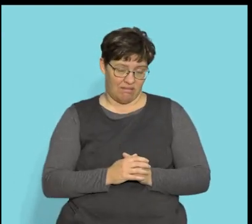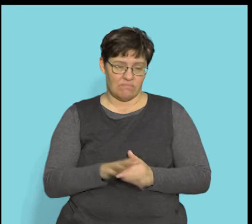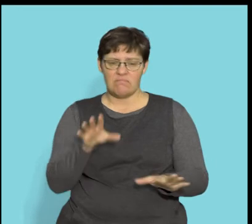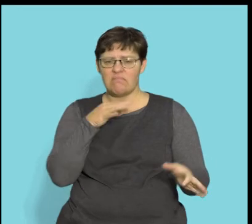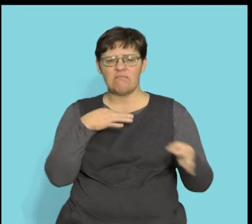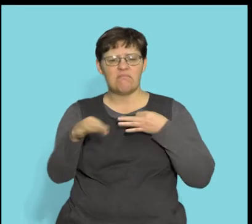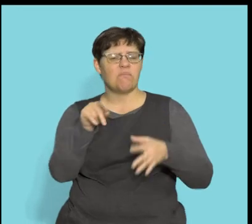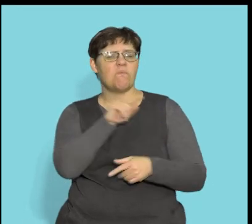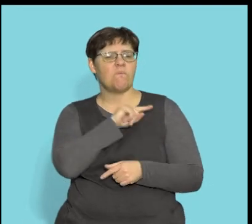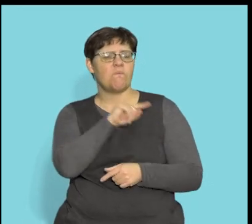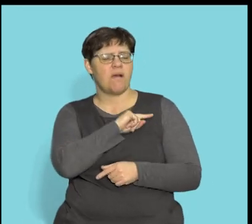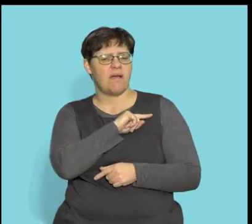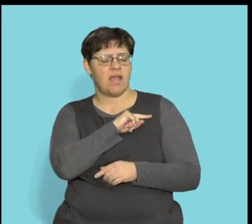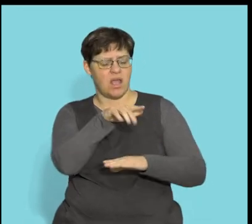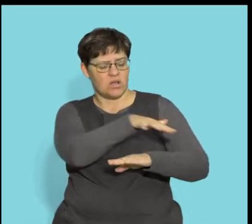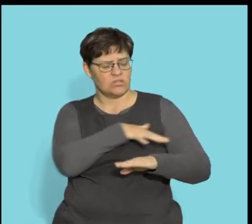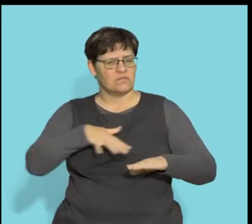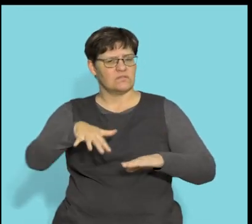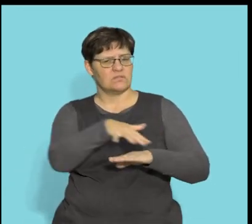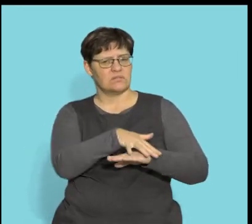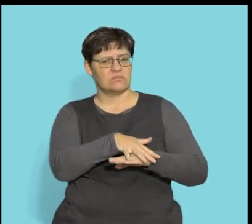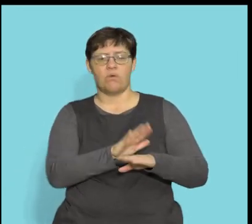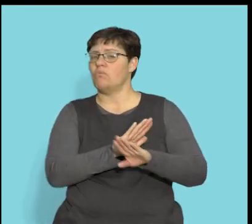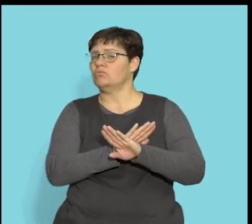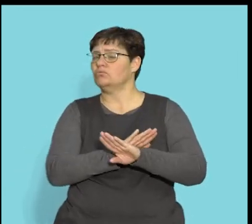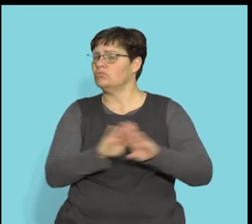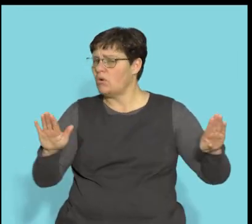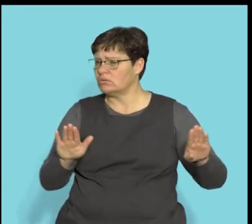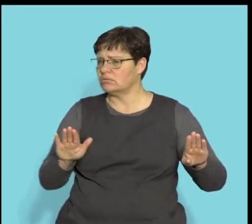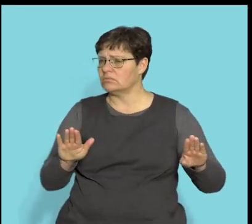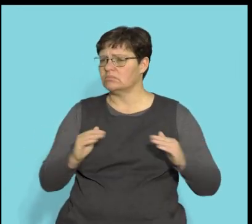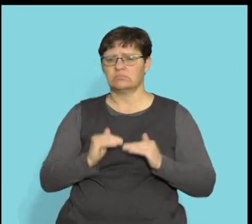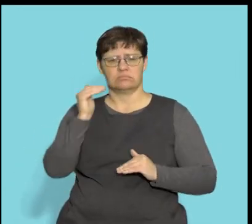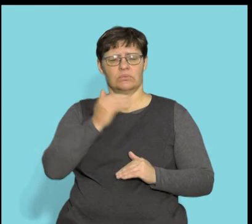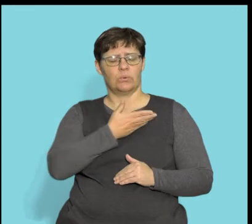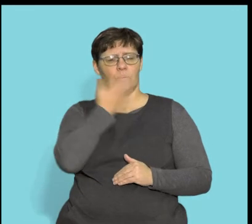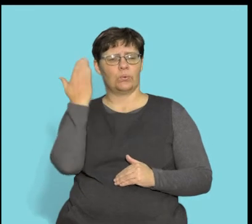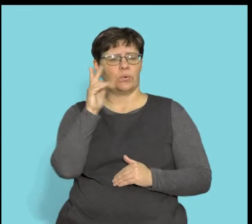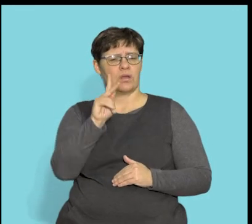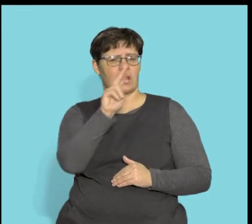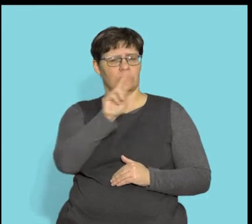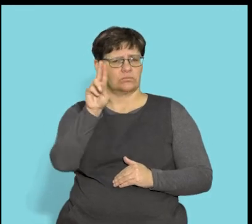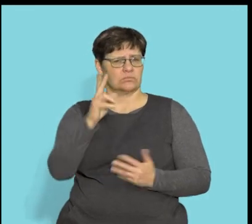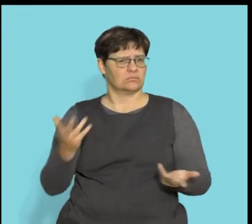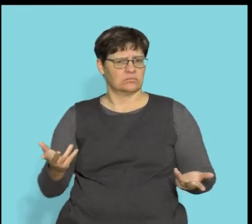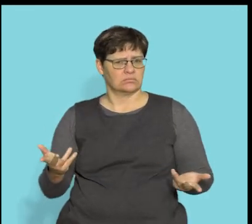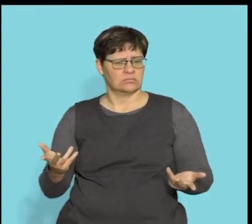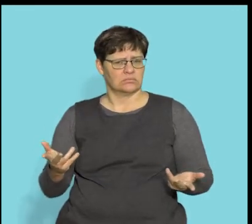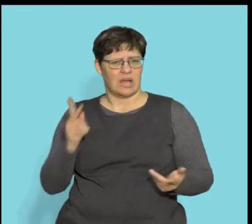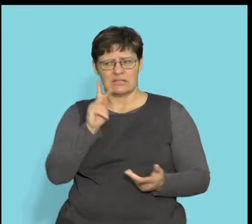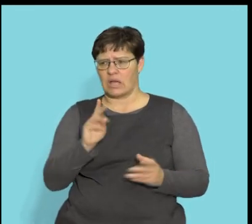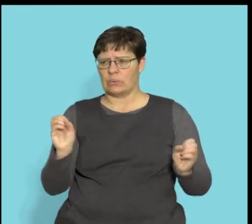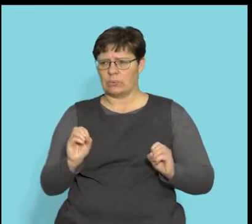k, explain why the surface area does not increase by a scale factor of